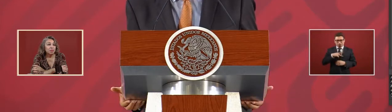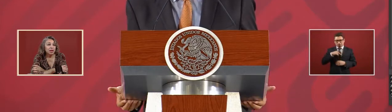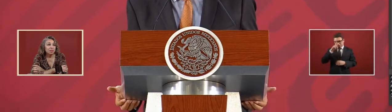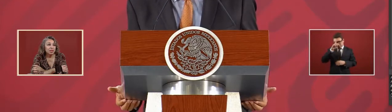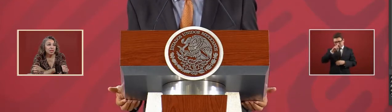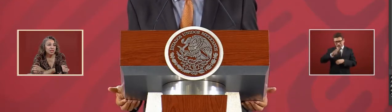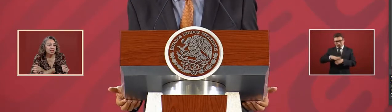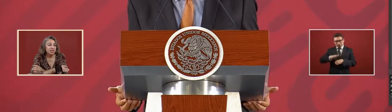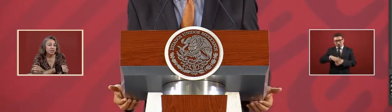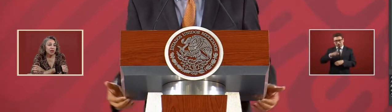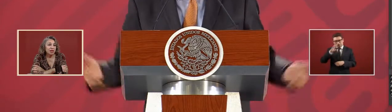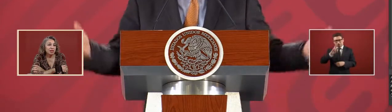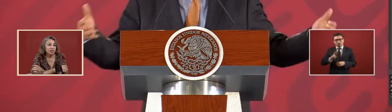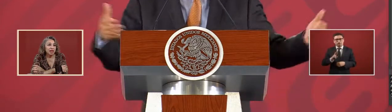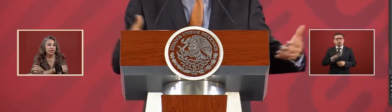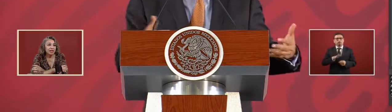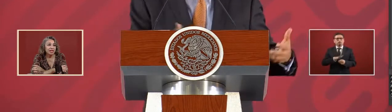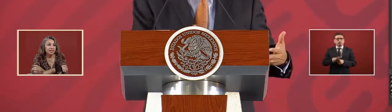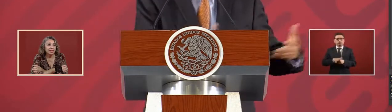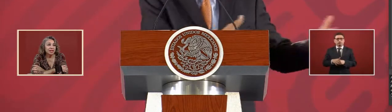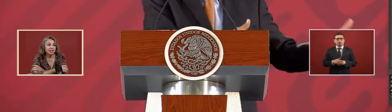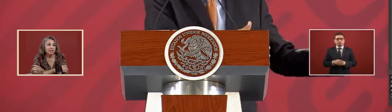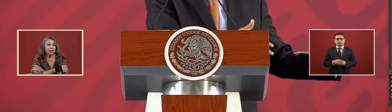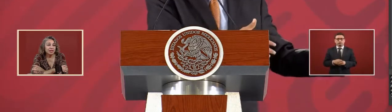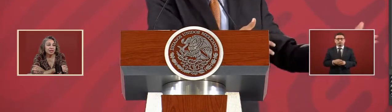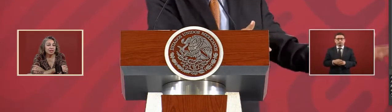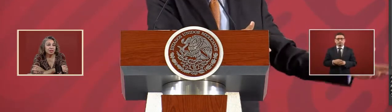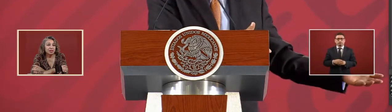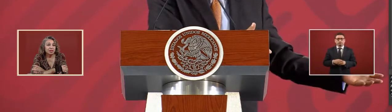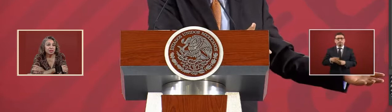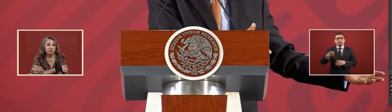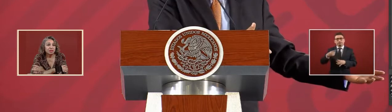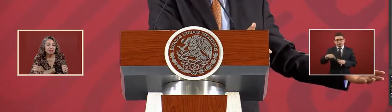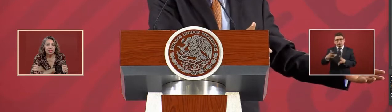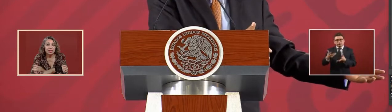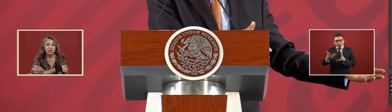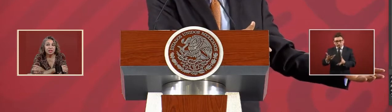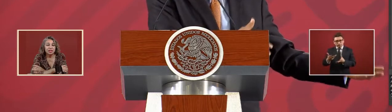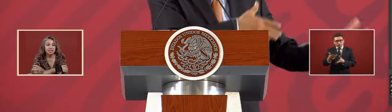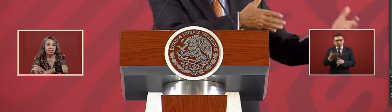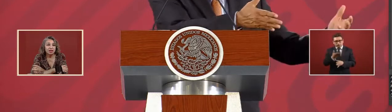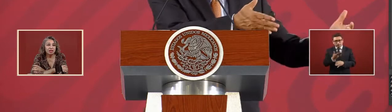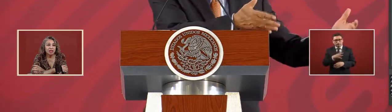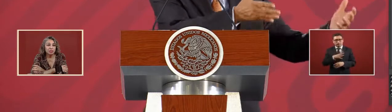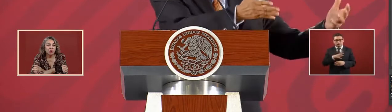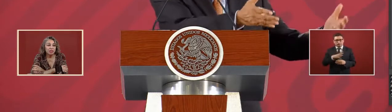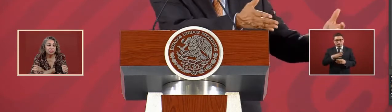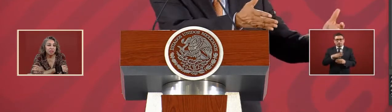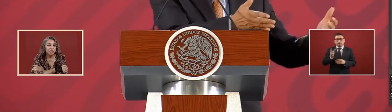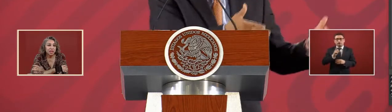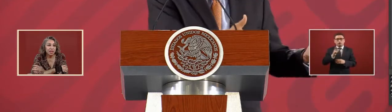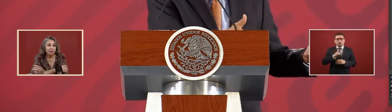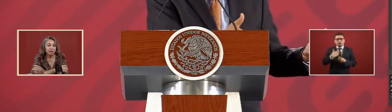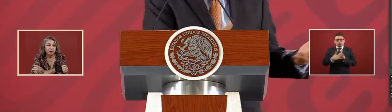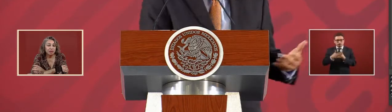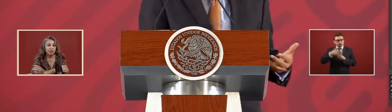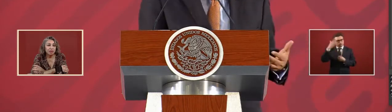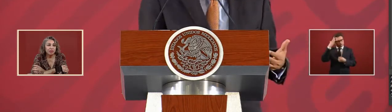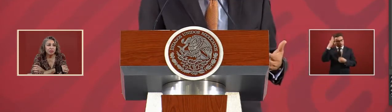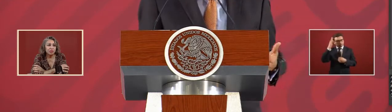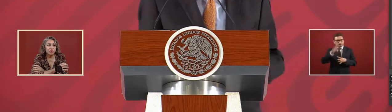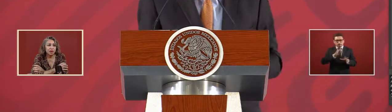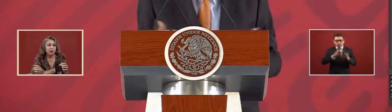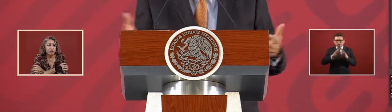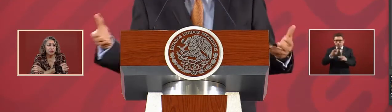my recommendation regarding that is that to not discard that possibility in